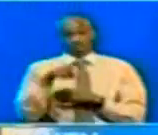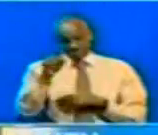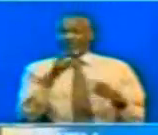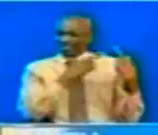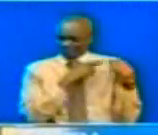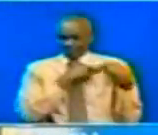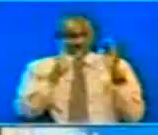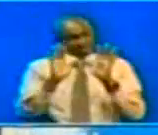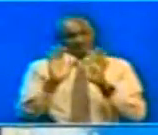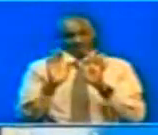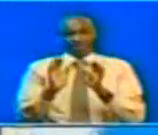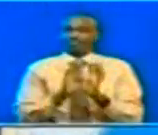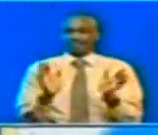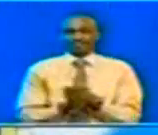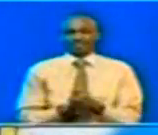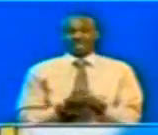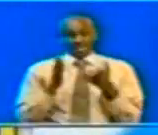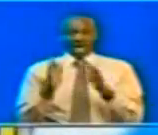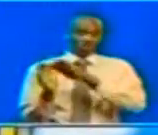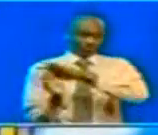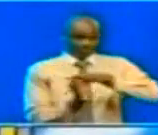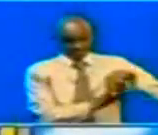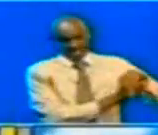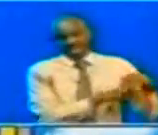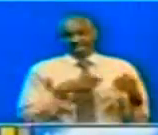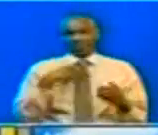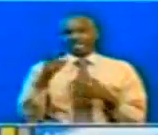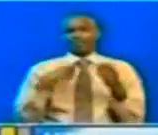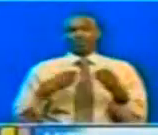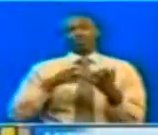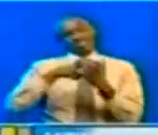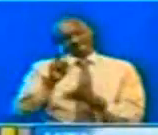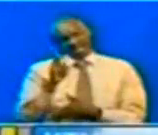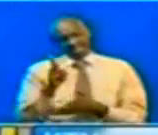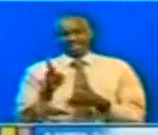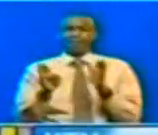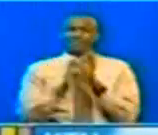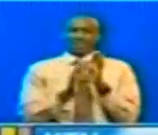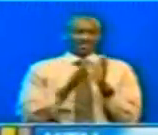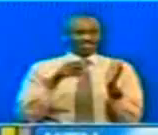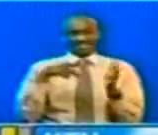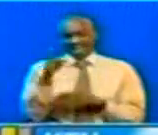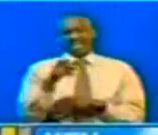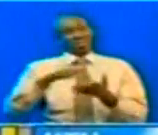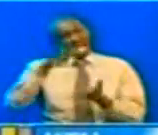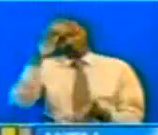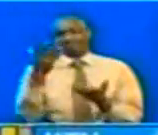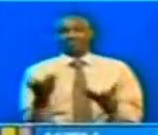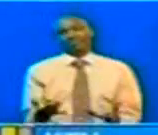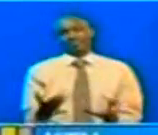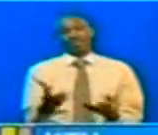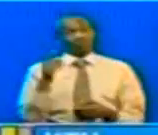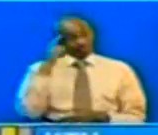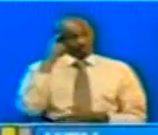all of those who work under yeah. the civil service. Let's move to matters of the wage bill. We're seeing increased demands from teachers, nurses, doctors. But we